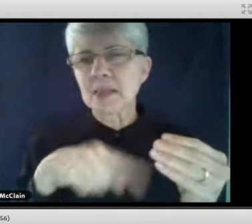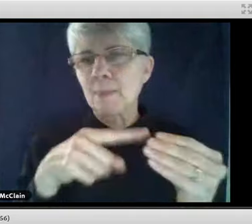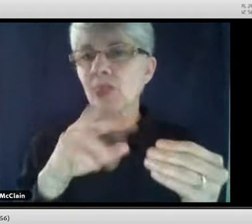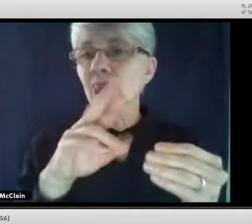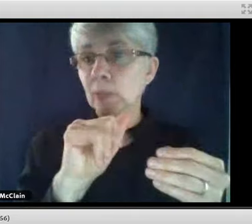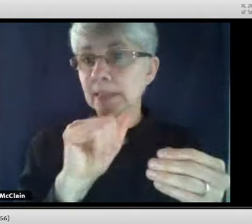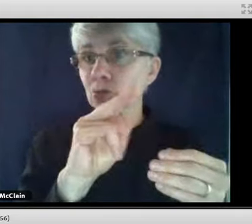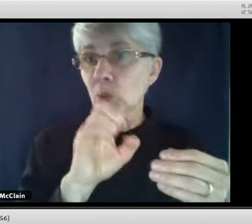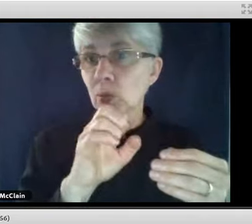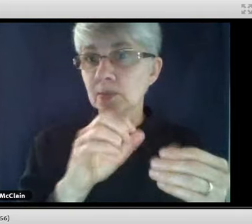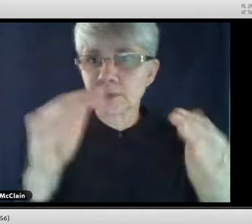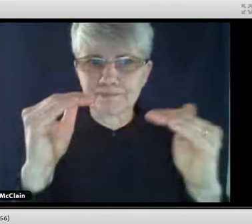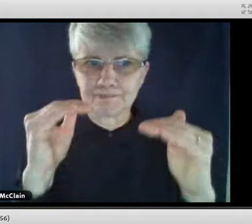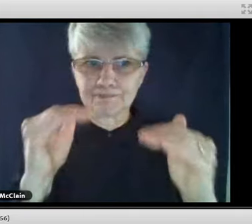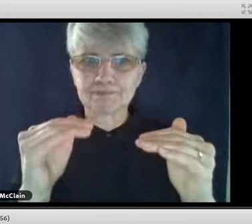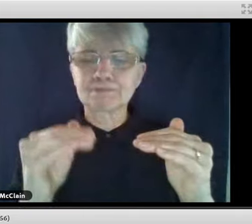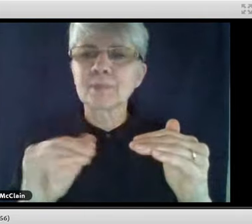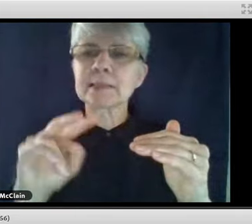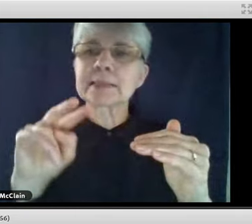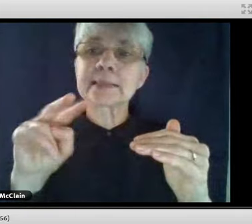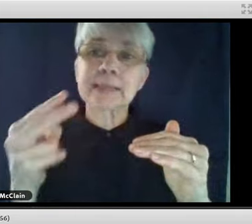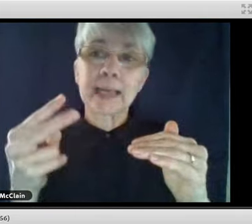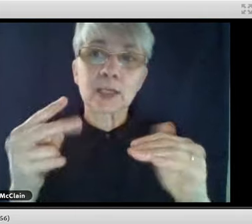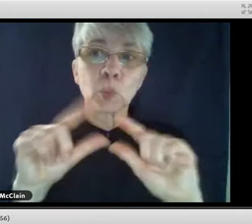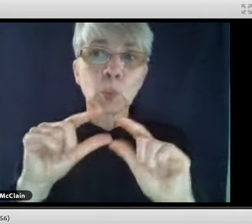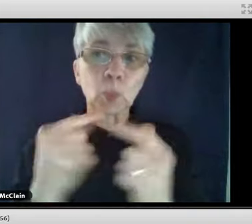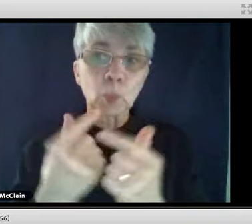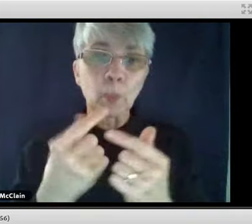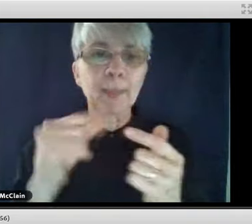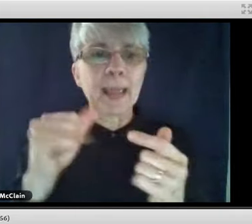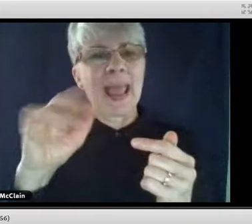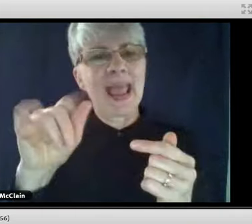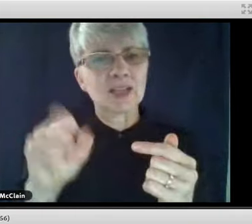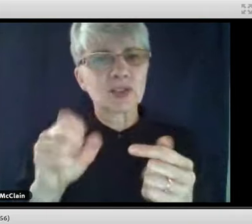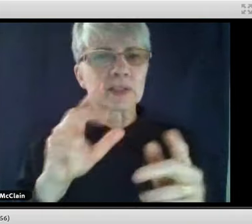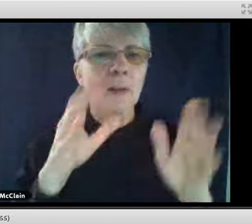resource. Group two are our agents, okay, people,